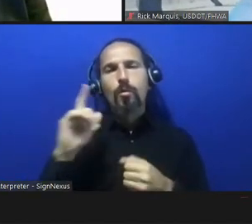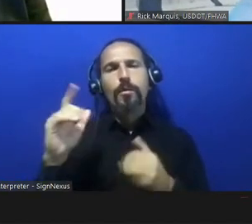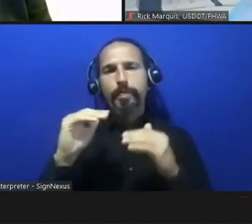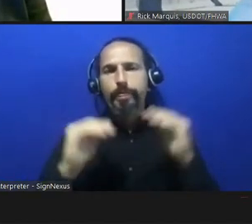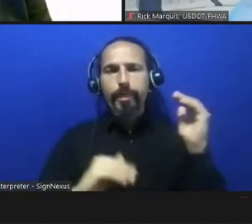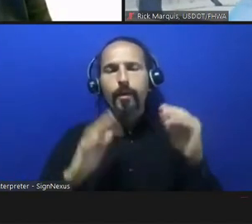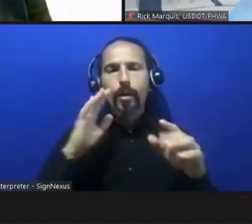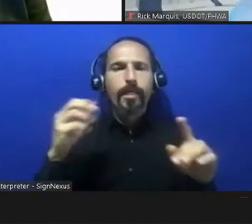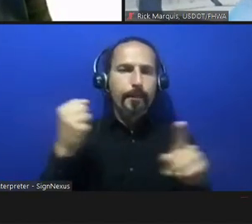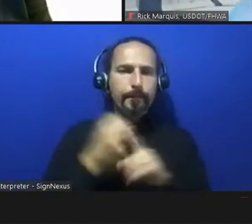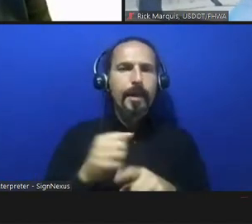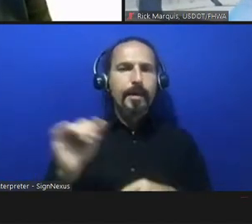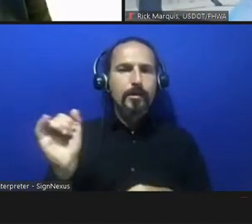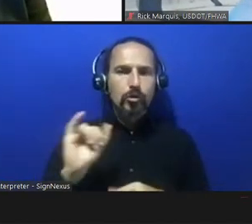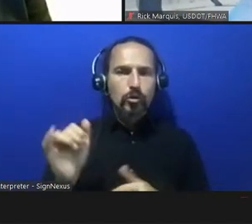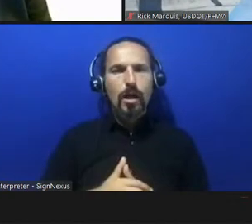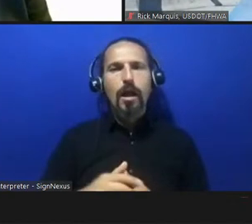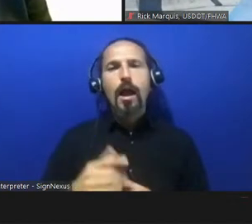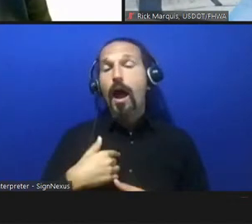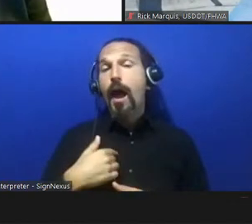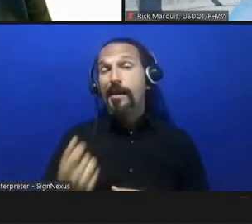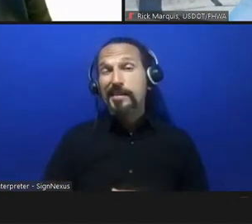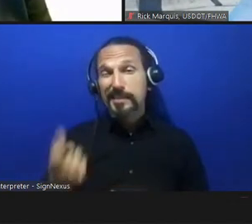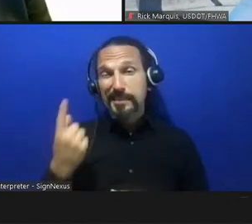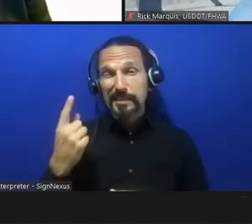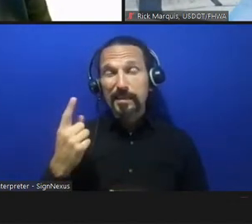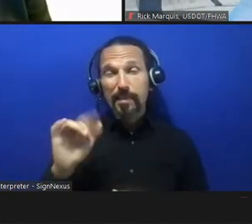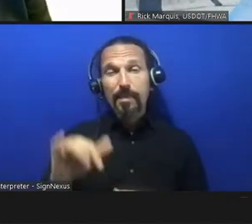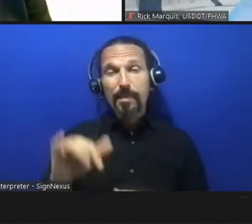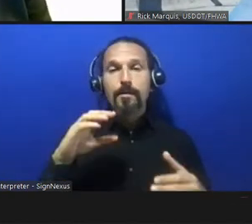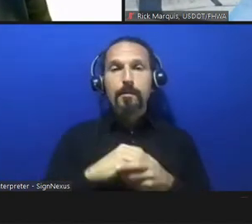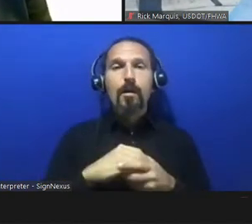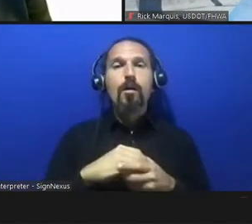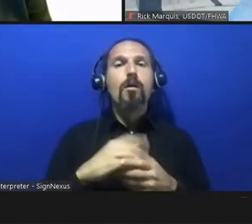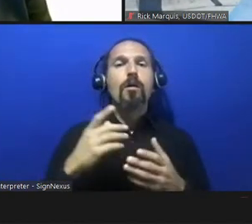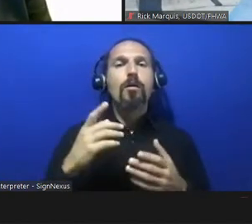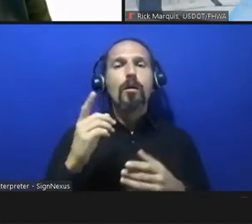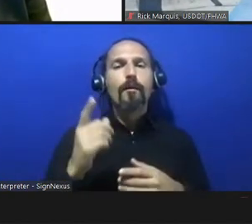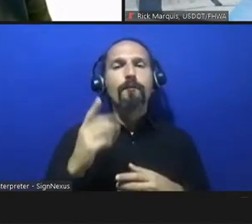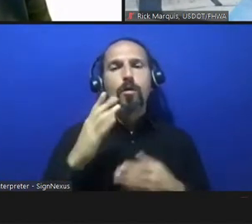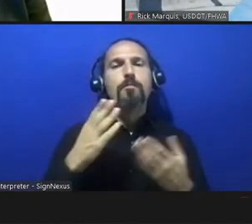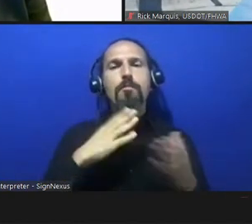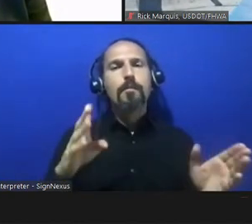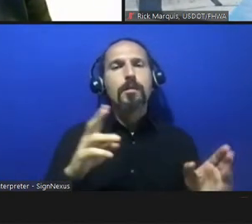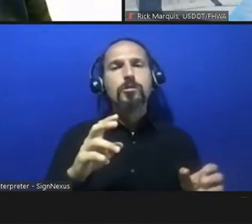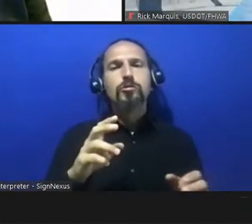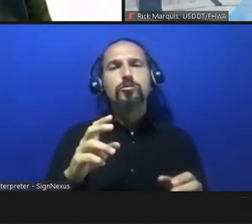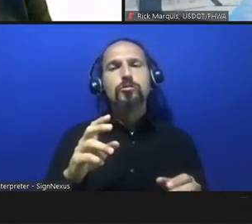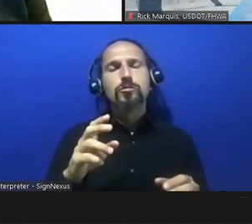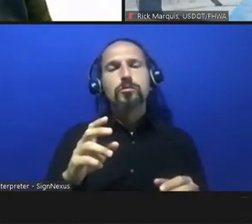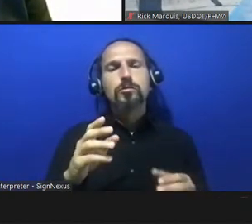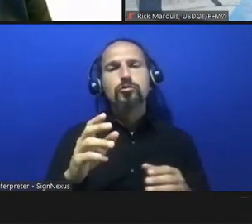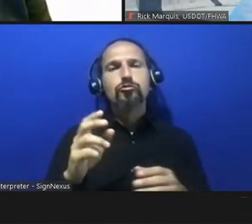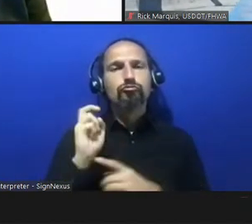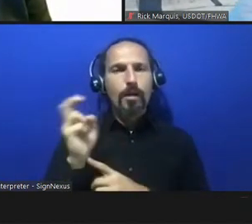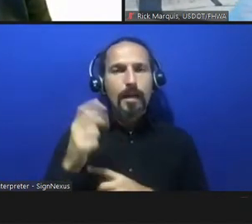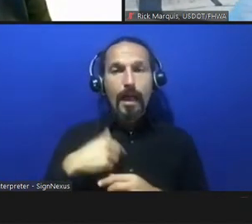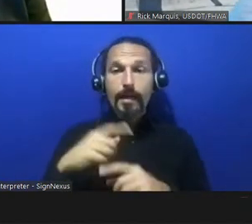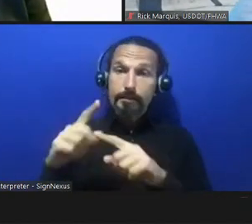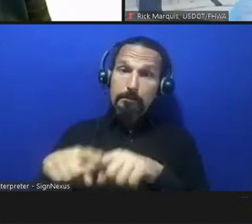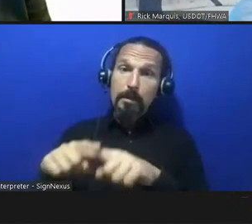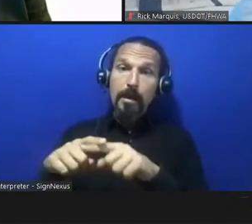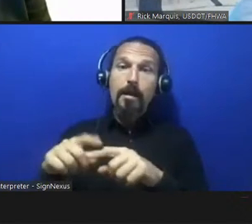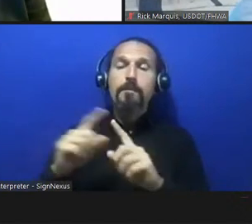impacted i do understand that a part of this move is to get people to public transportation i also use public transportation but that